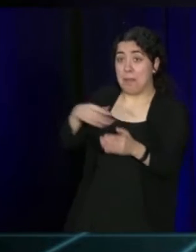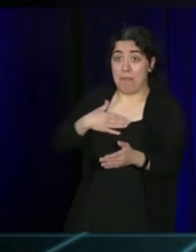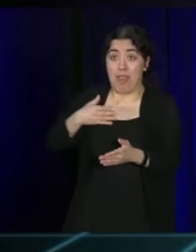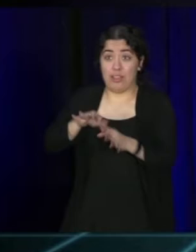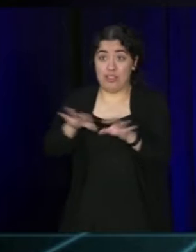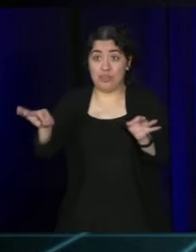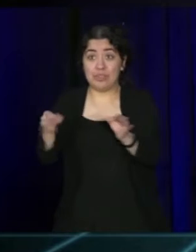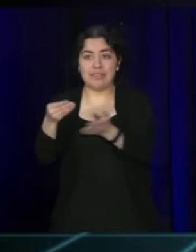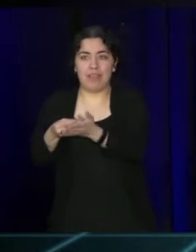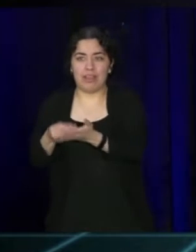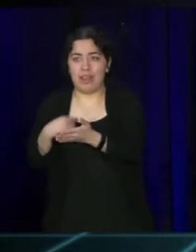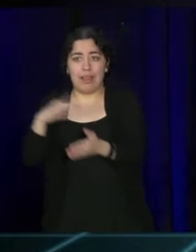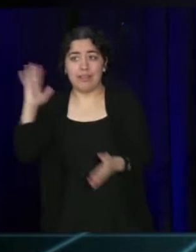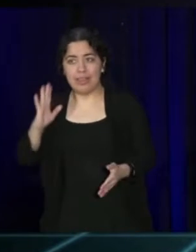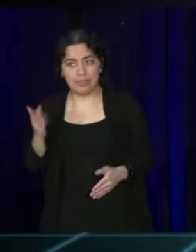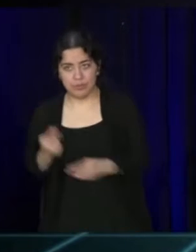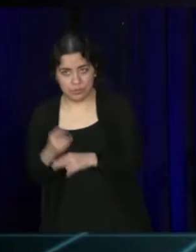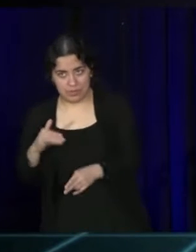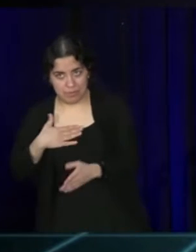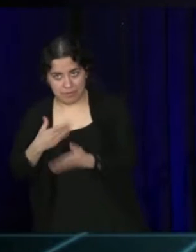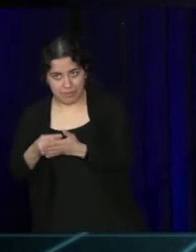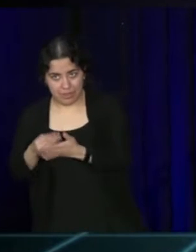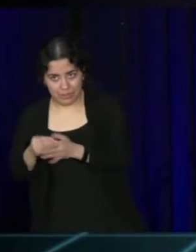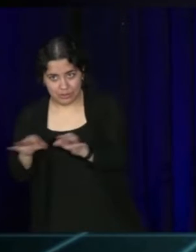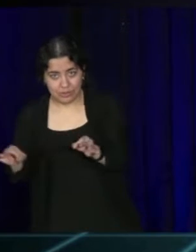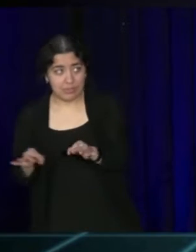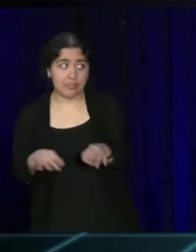used before. Shout out to college.